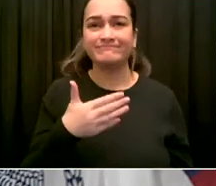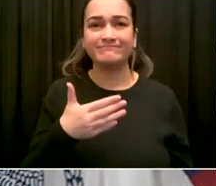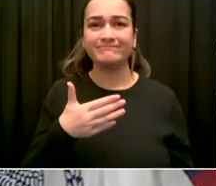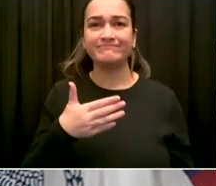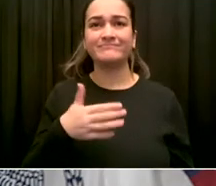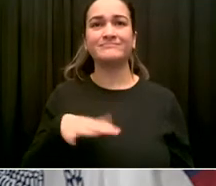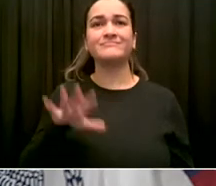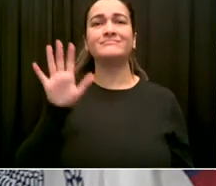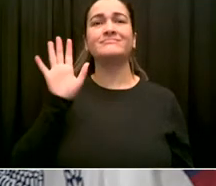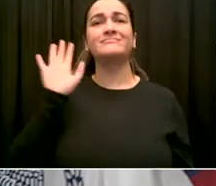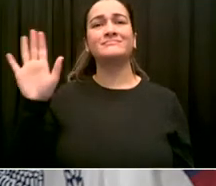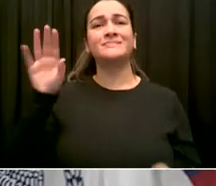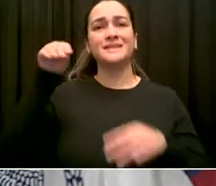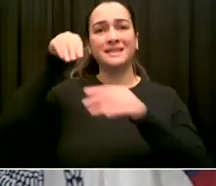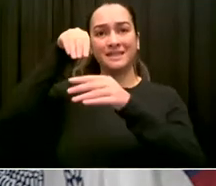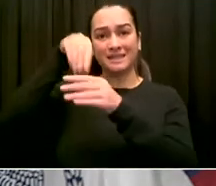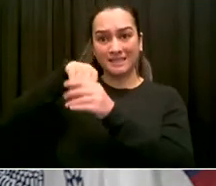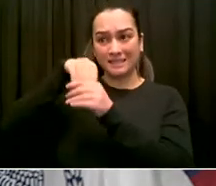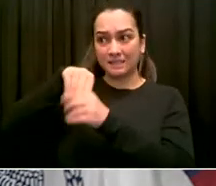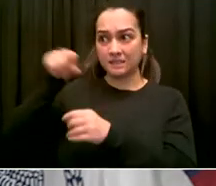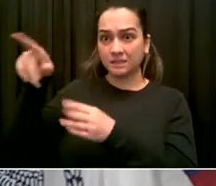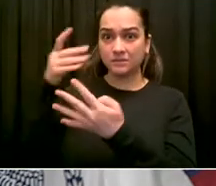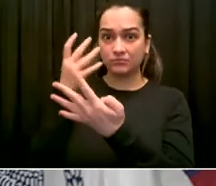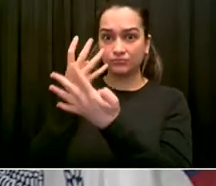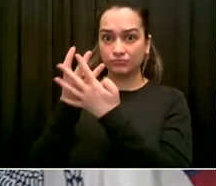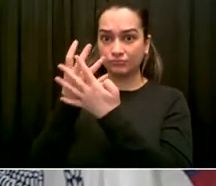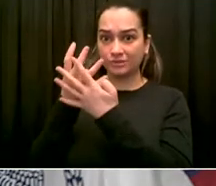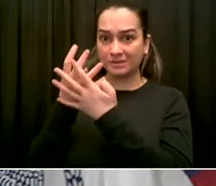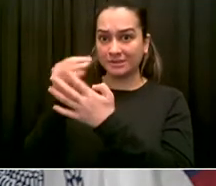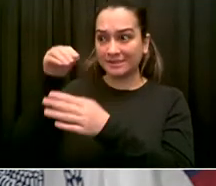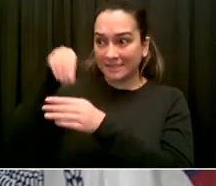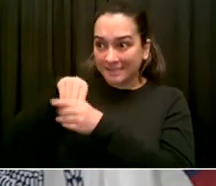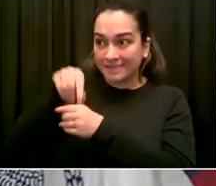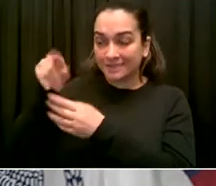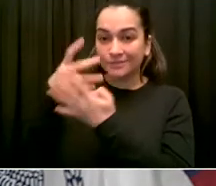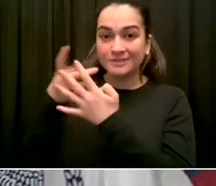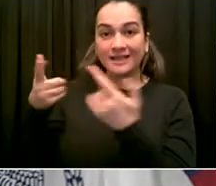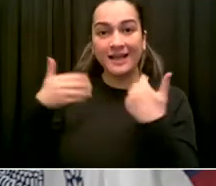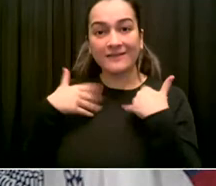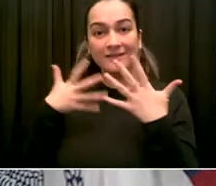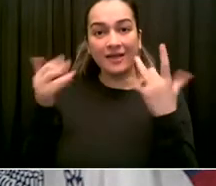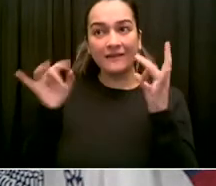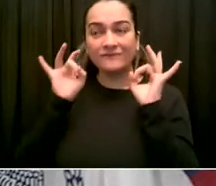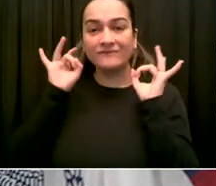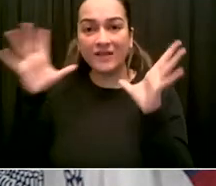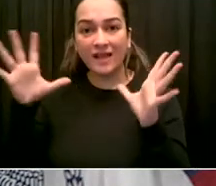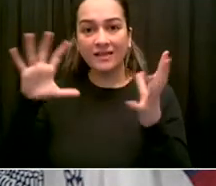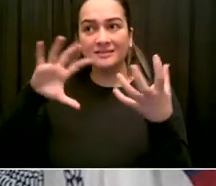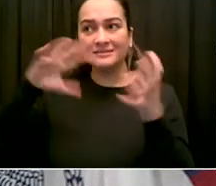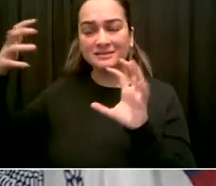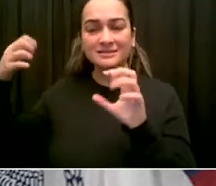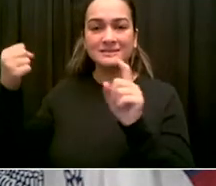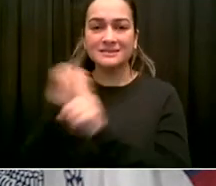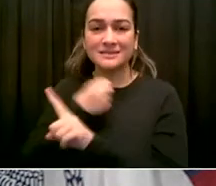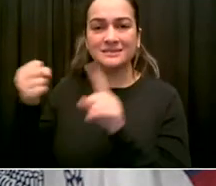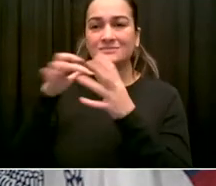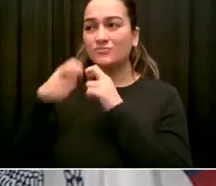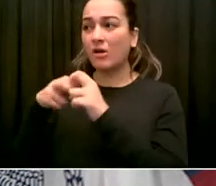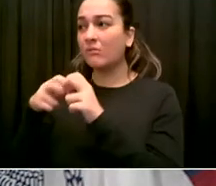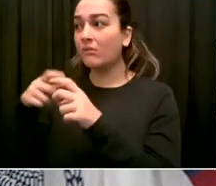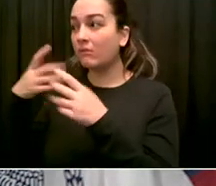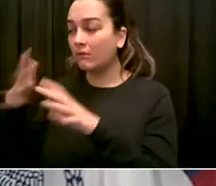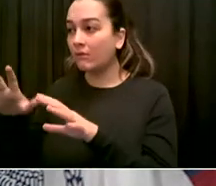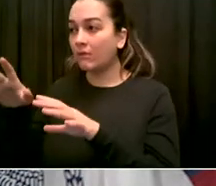support. The state just dumps the challenge on the city, no coordination, and it creates